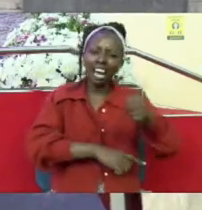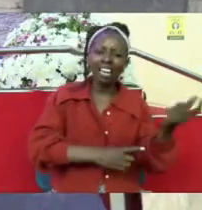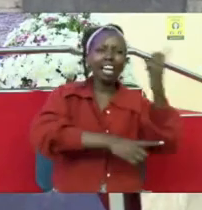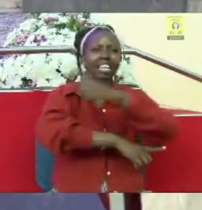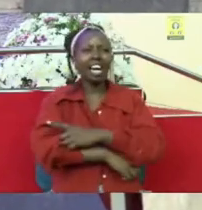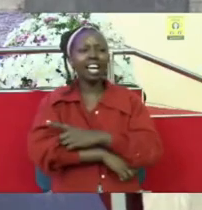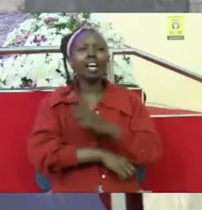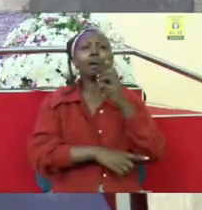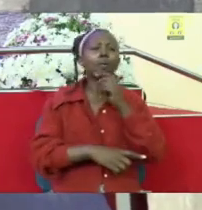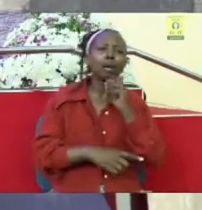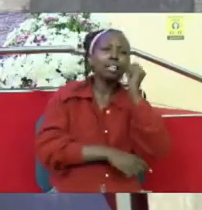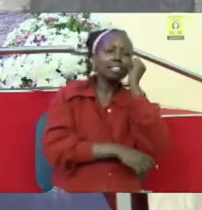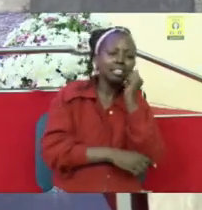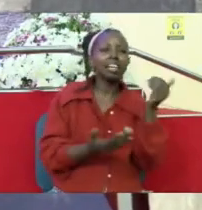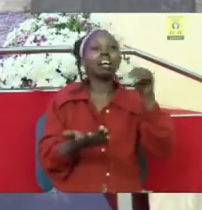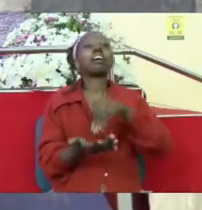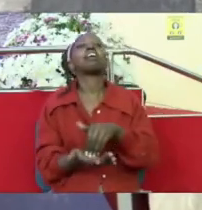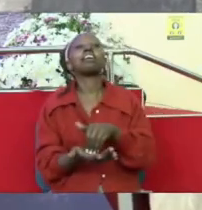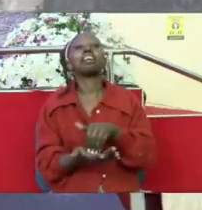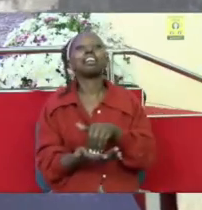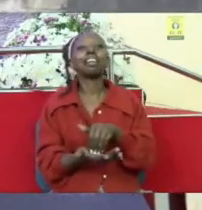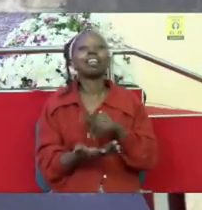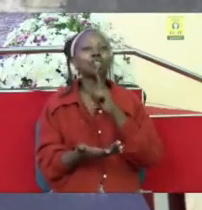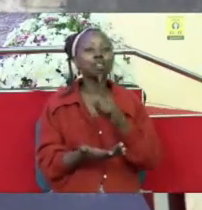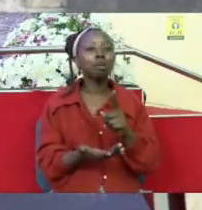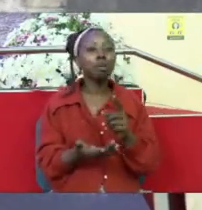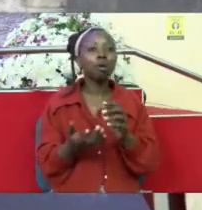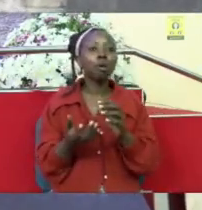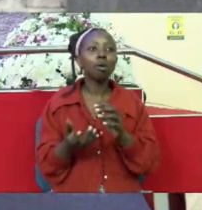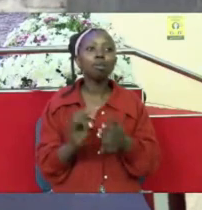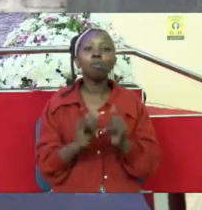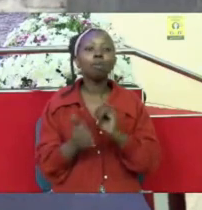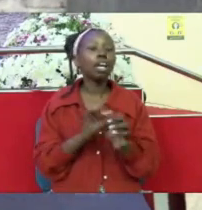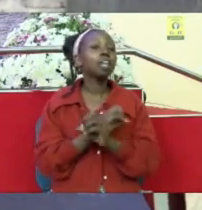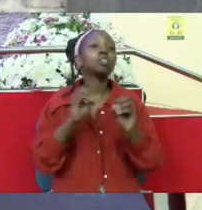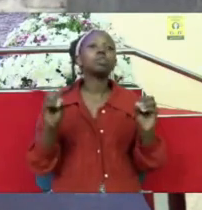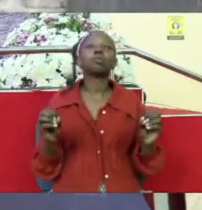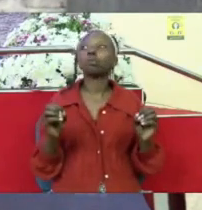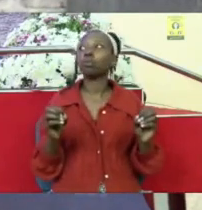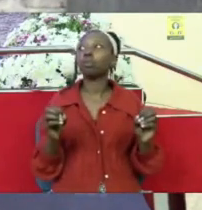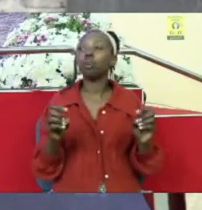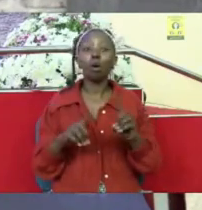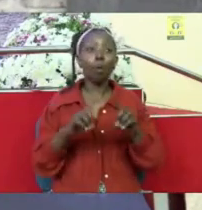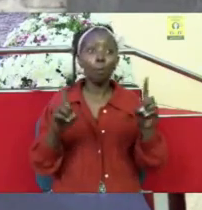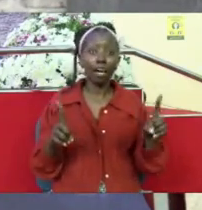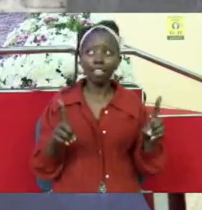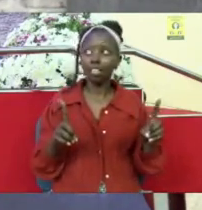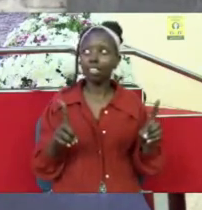so sick. Hiyo siku nyingine pia akagonjeka tena. So baadaye, it was not postponed. Haikusongeshwa